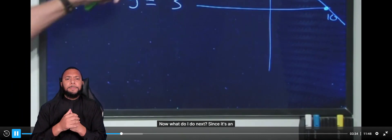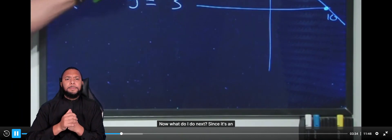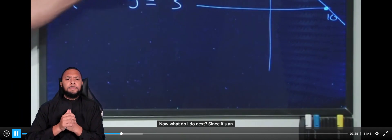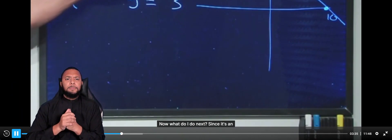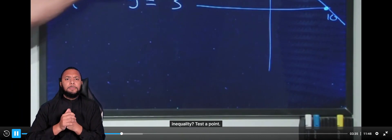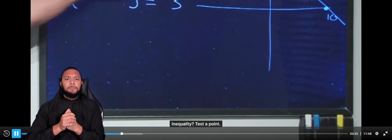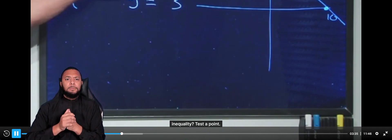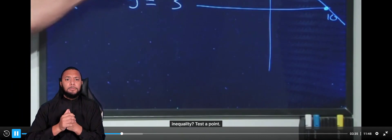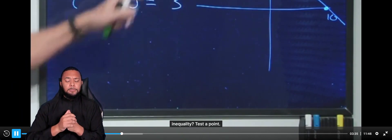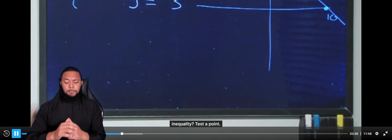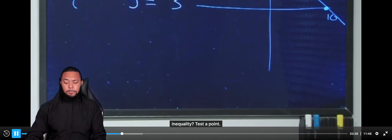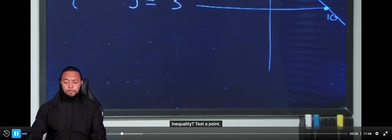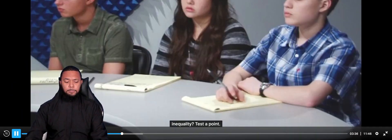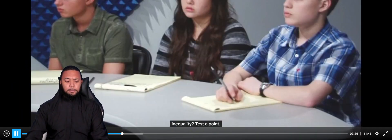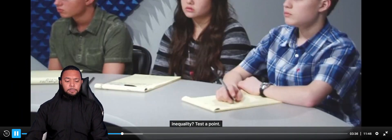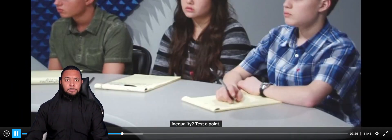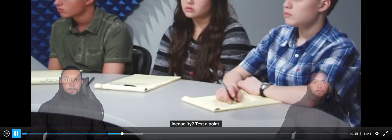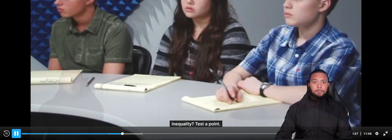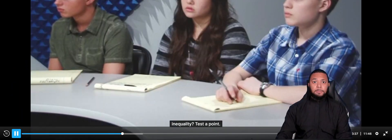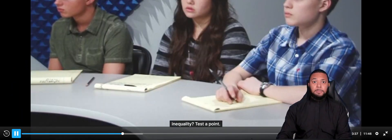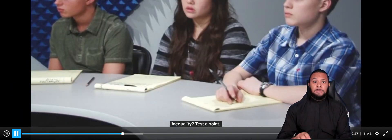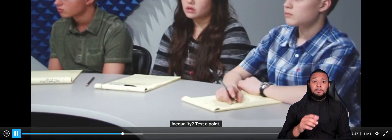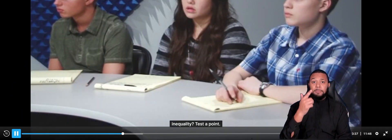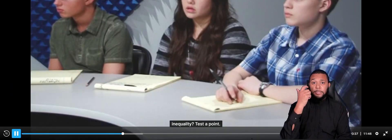Since it's an inequality.